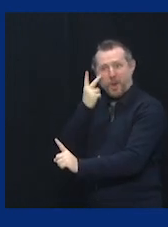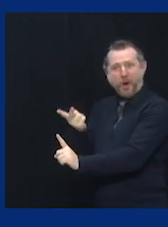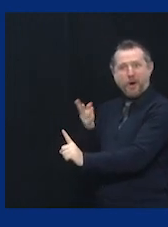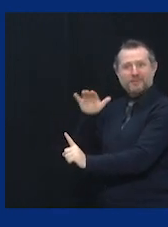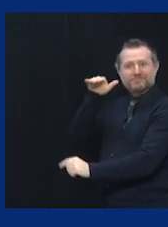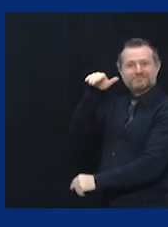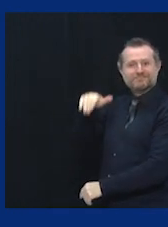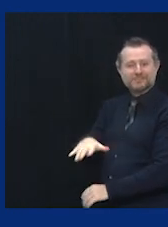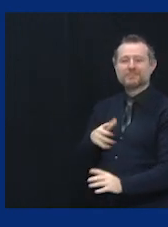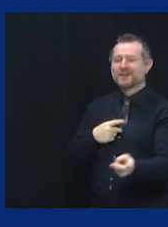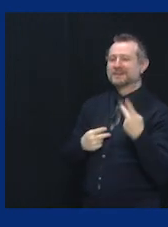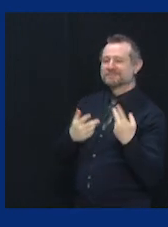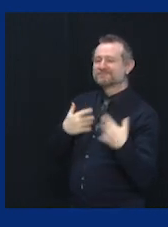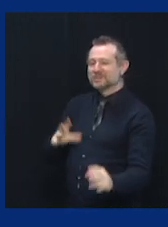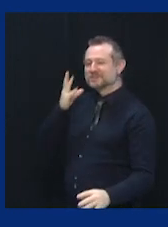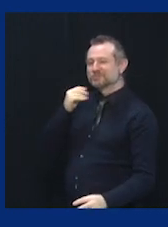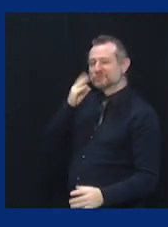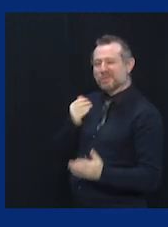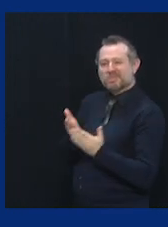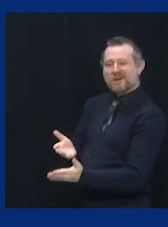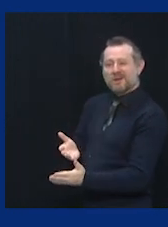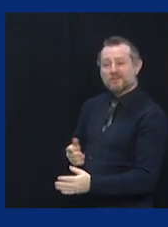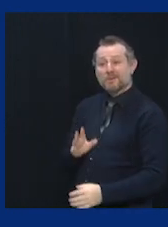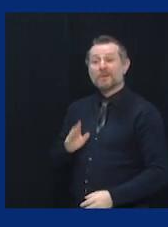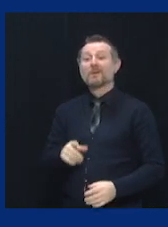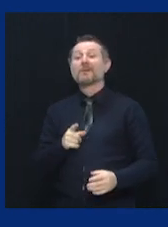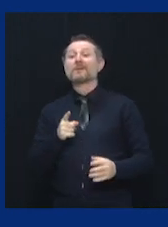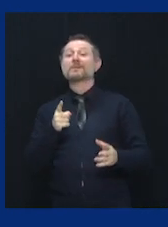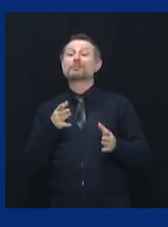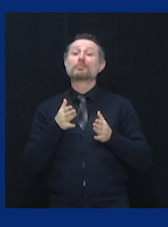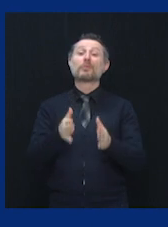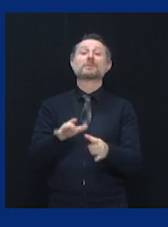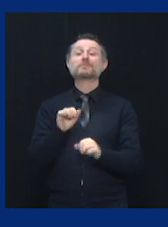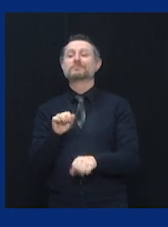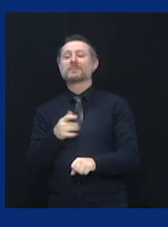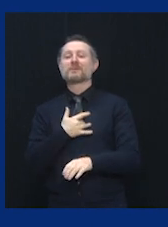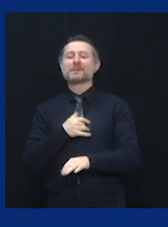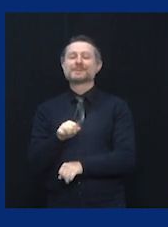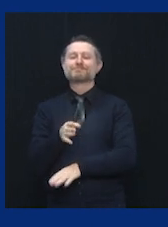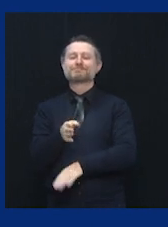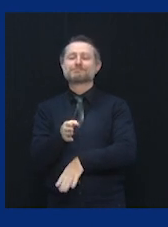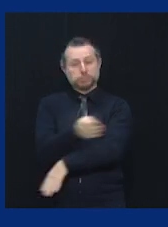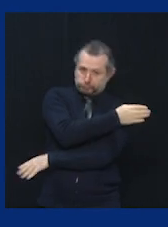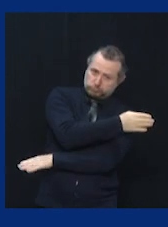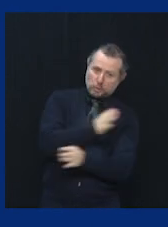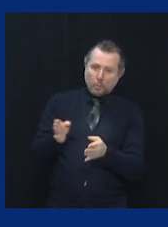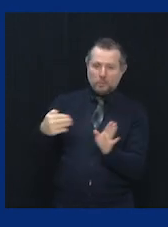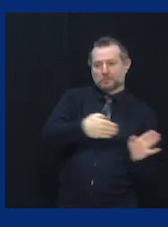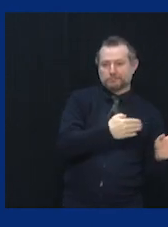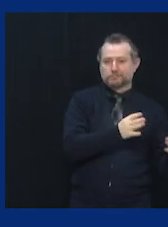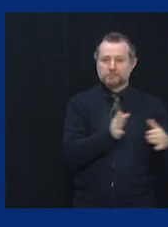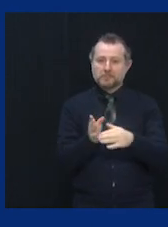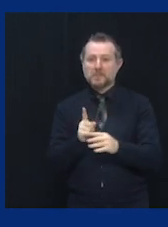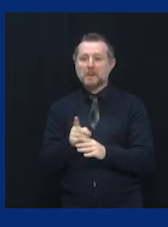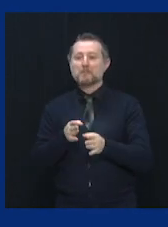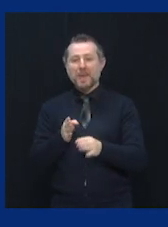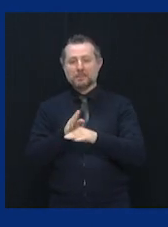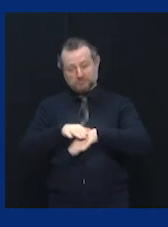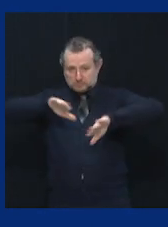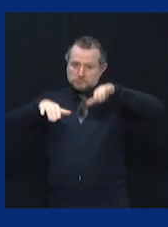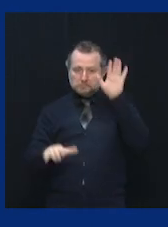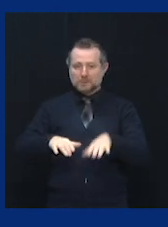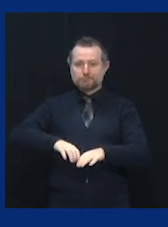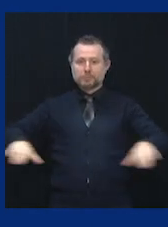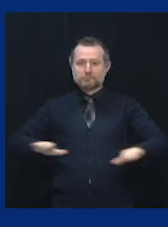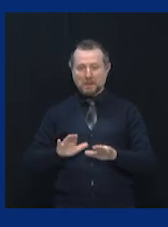road has curves, and the road has potholes, so please just be smart. Second